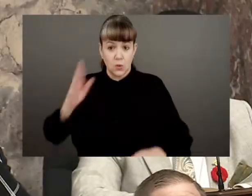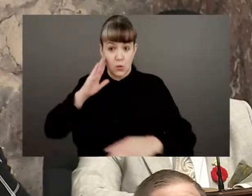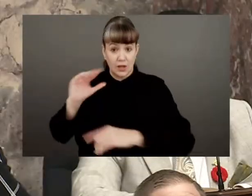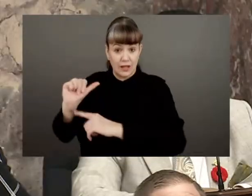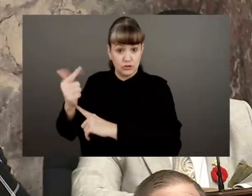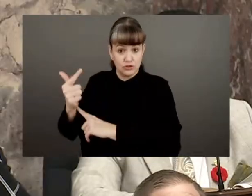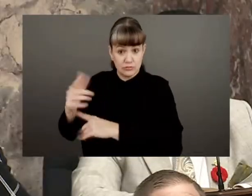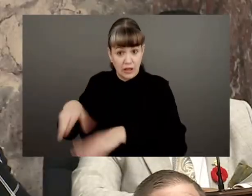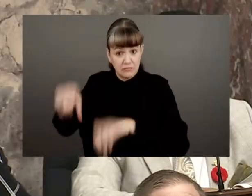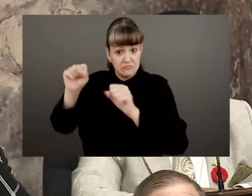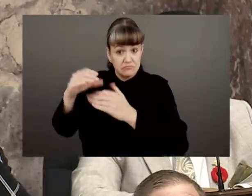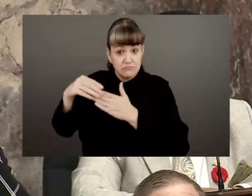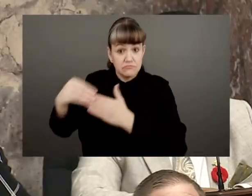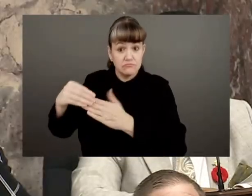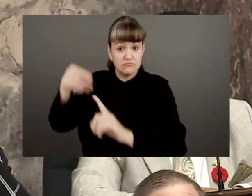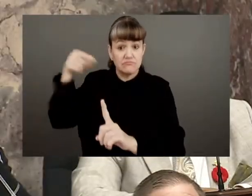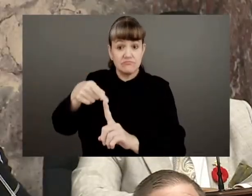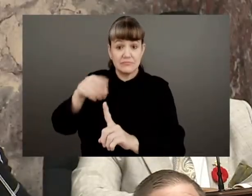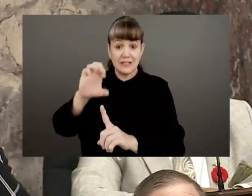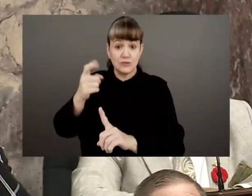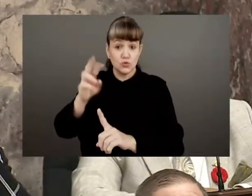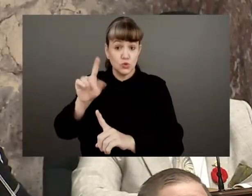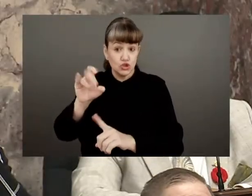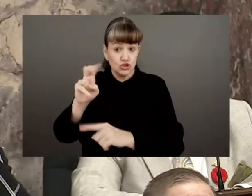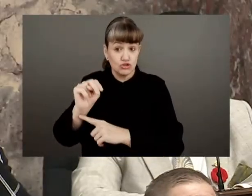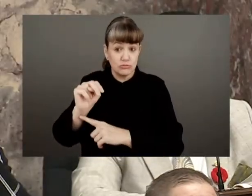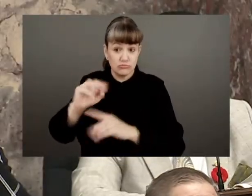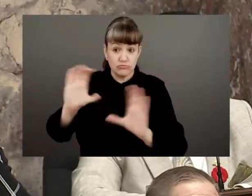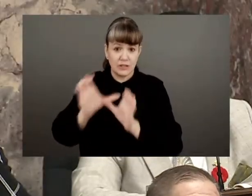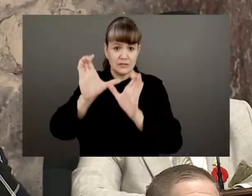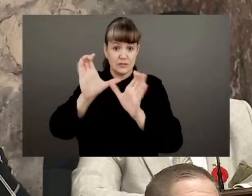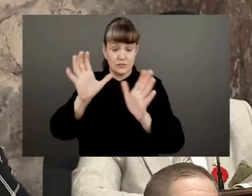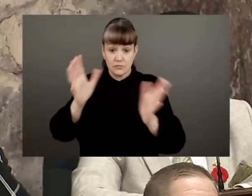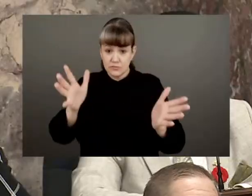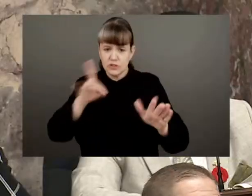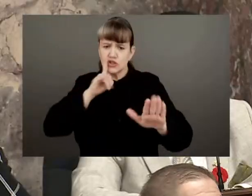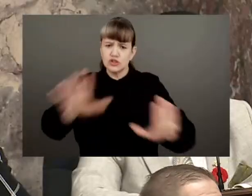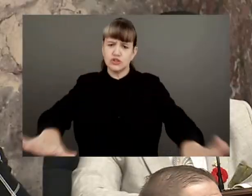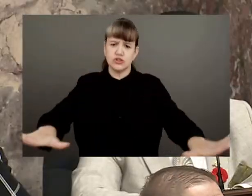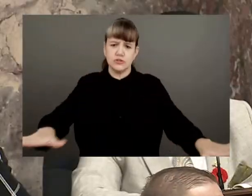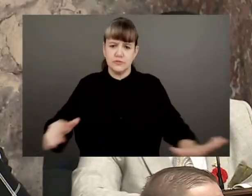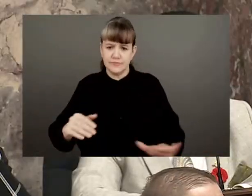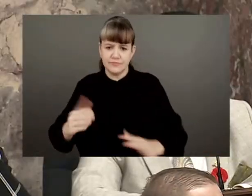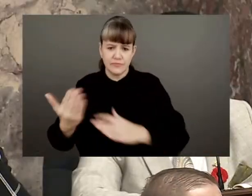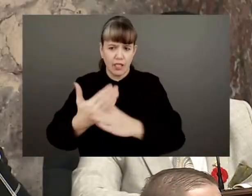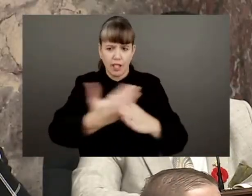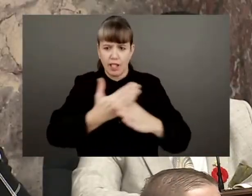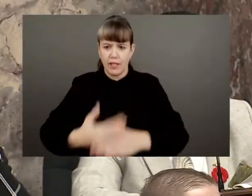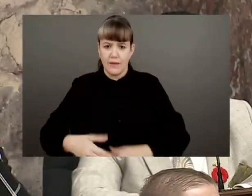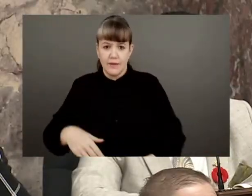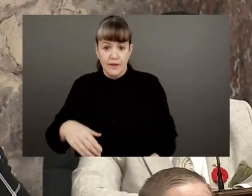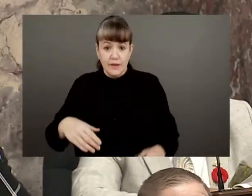fear as a result of this crisis. It's sorry to hear that you're laughing on that side of the House.